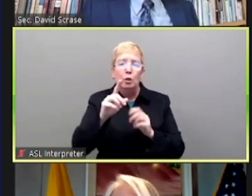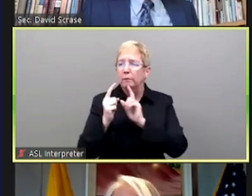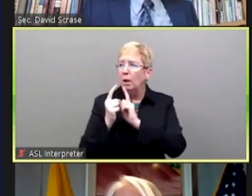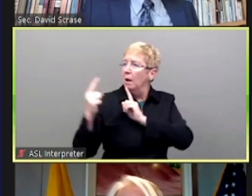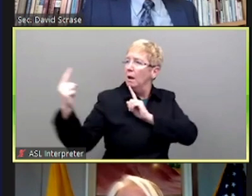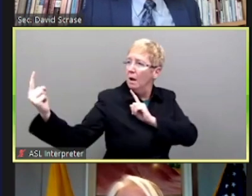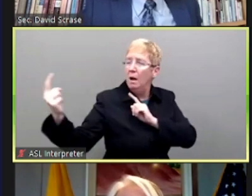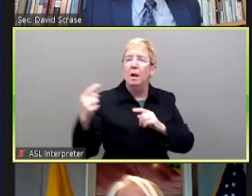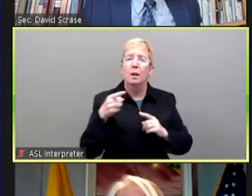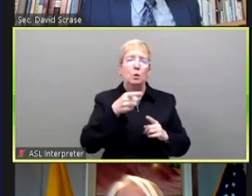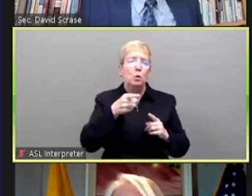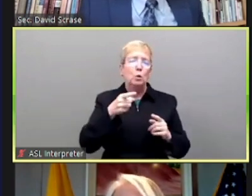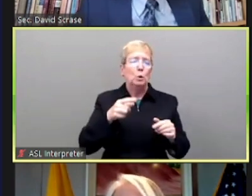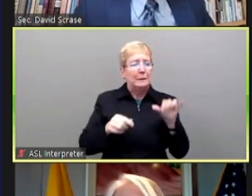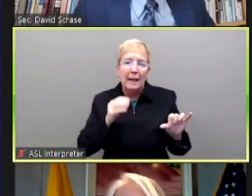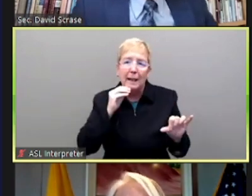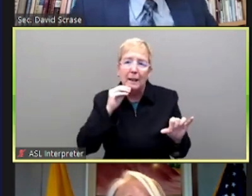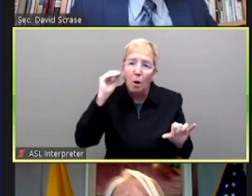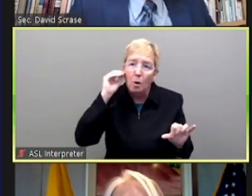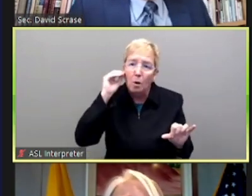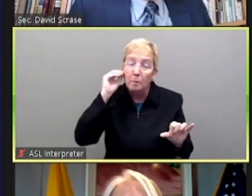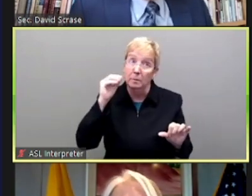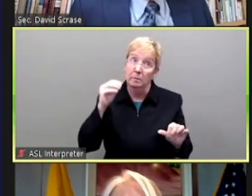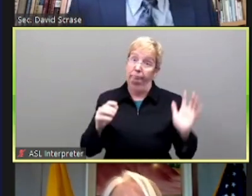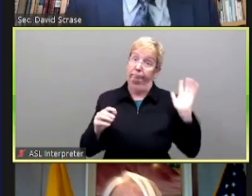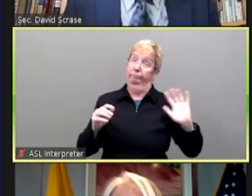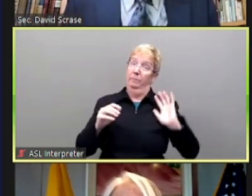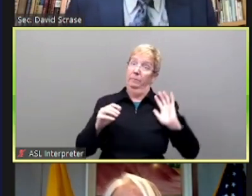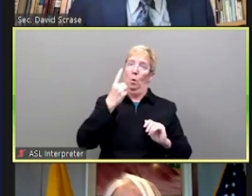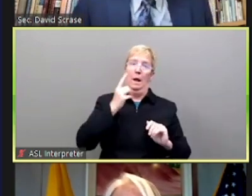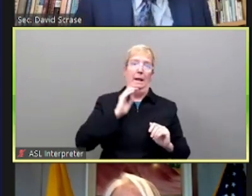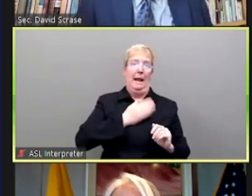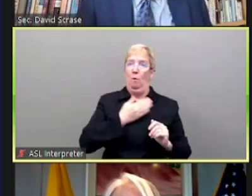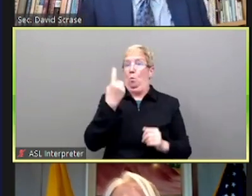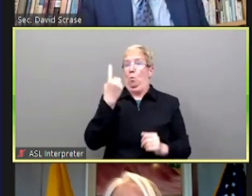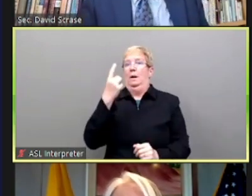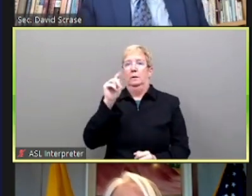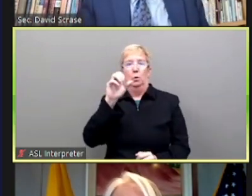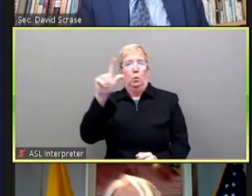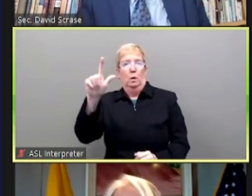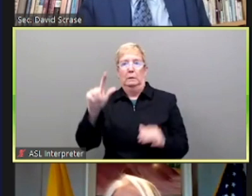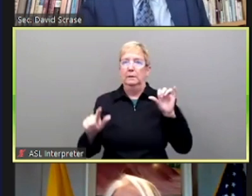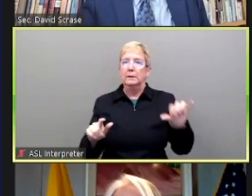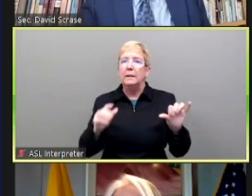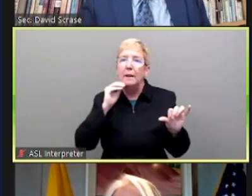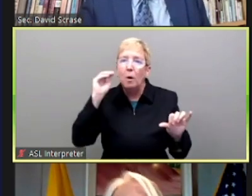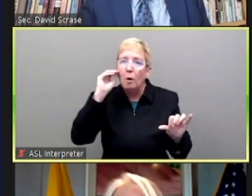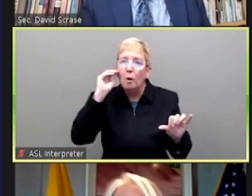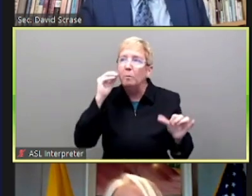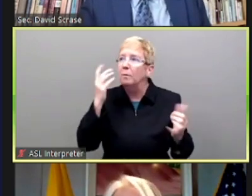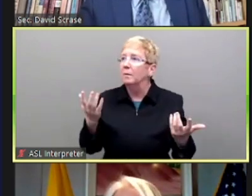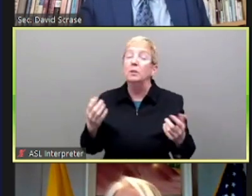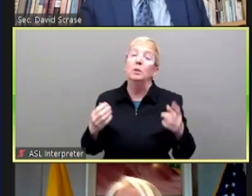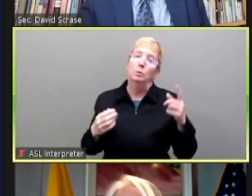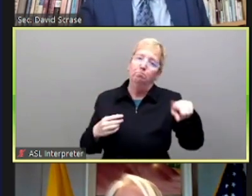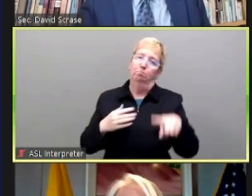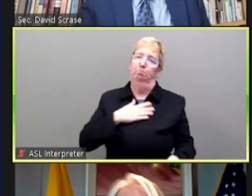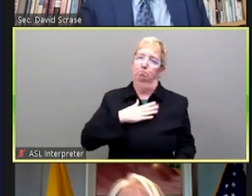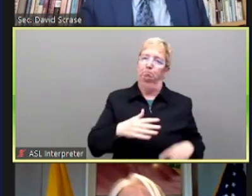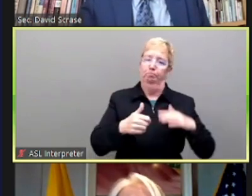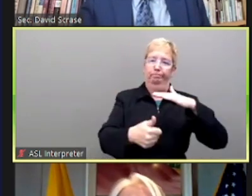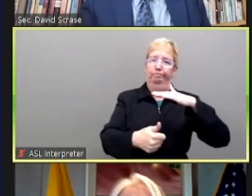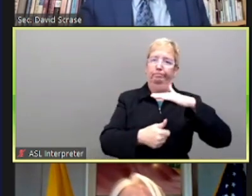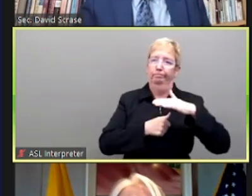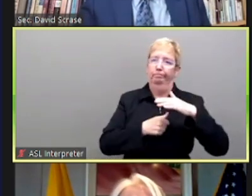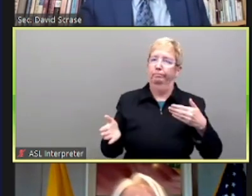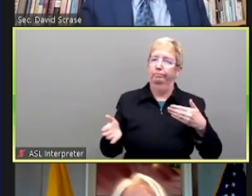home when staying home was one of the only tools available to any state. You did that.